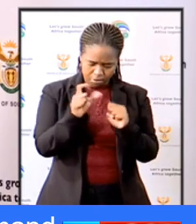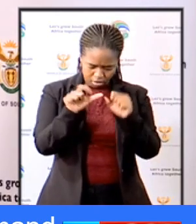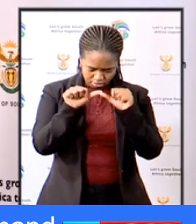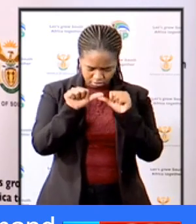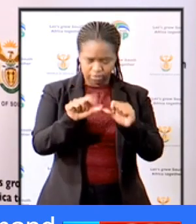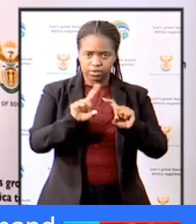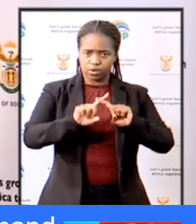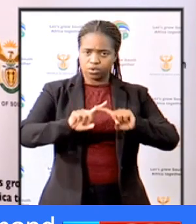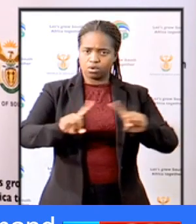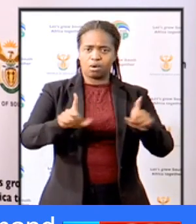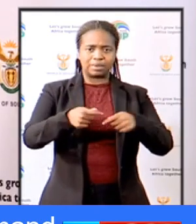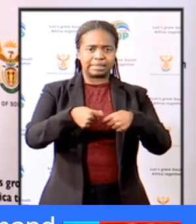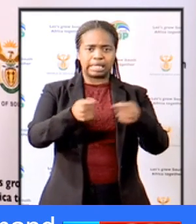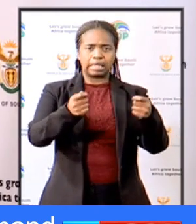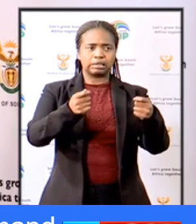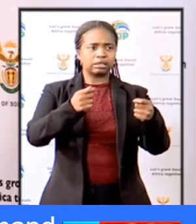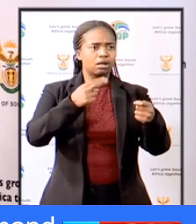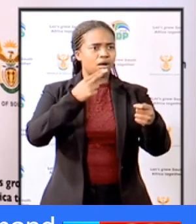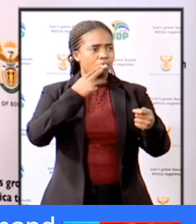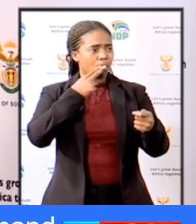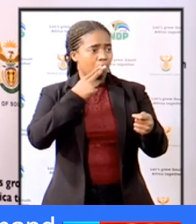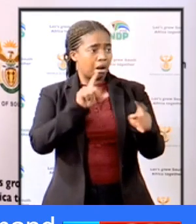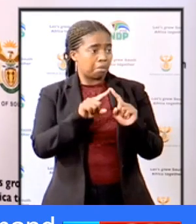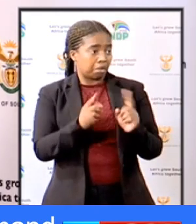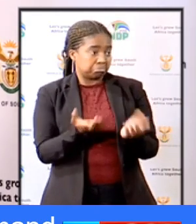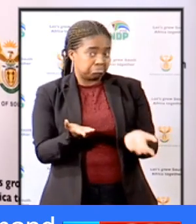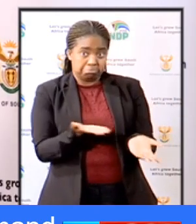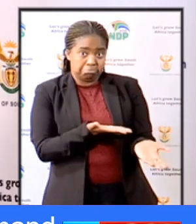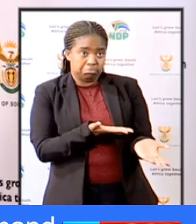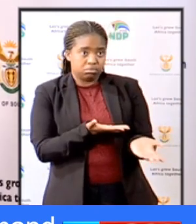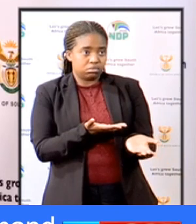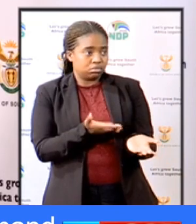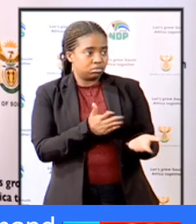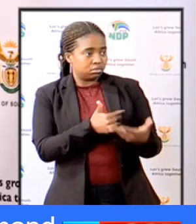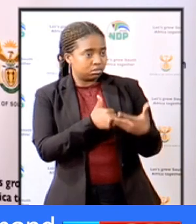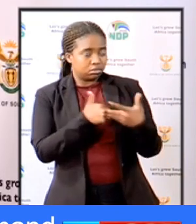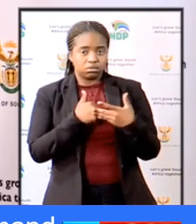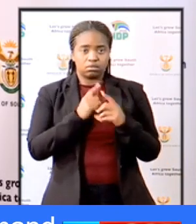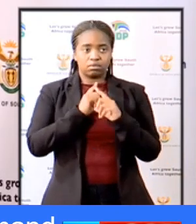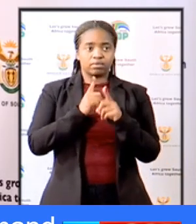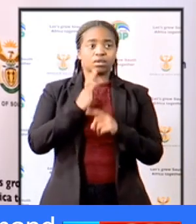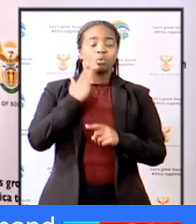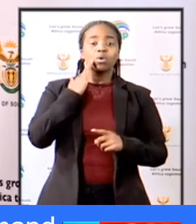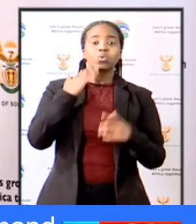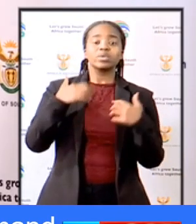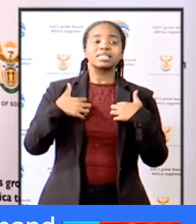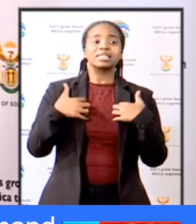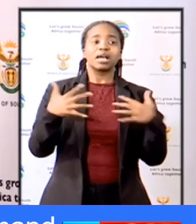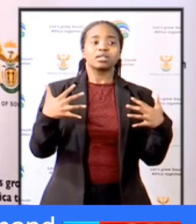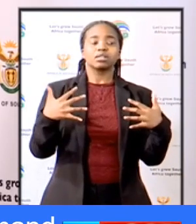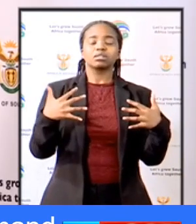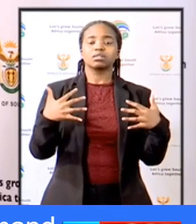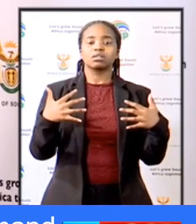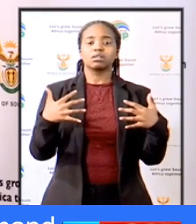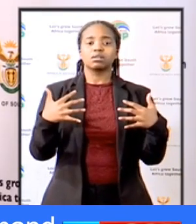So I'm not sure what, but well, they will assist me. Ever since we started, we have